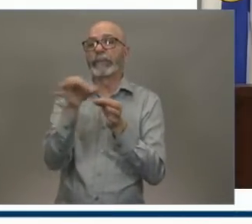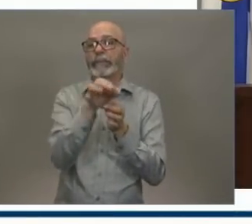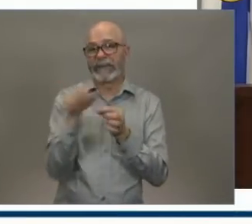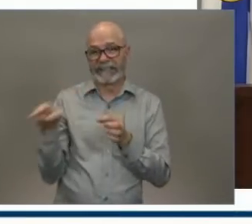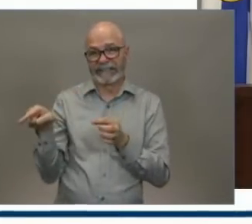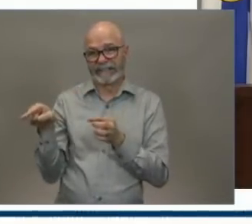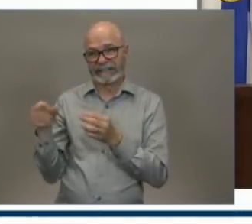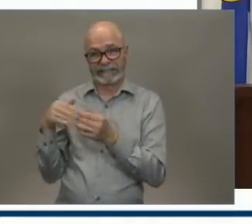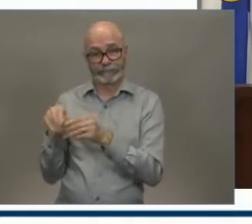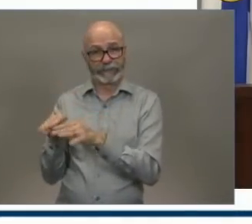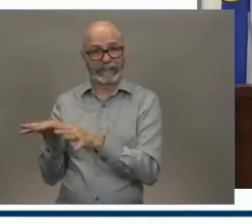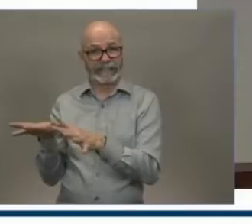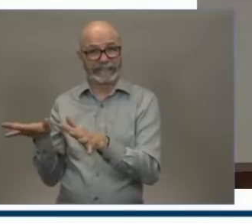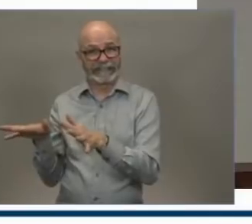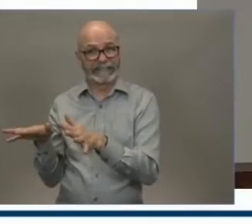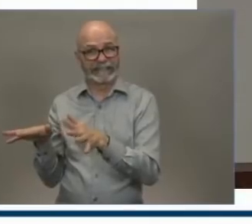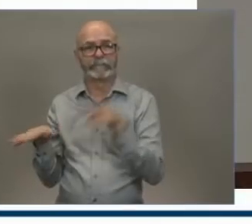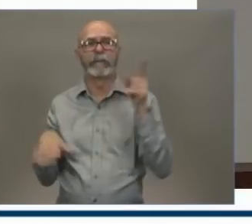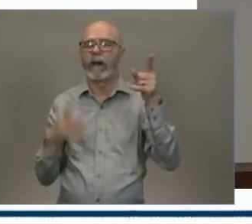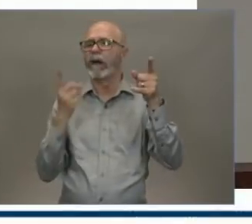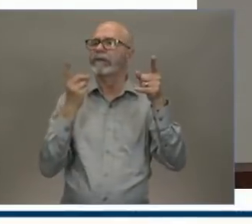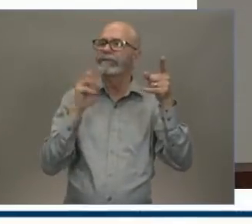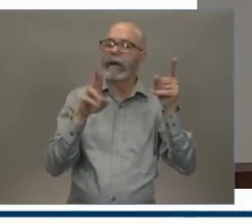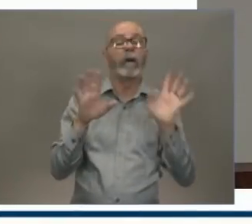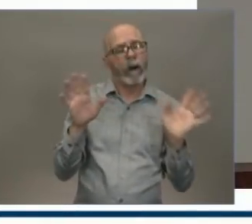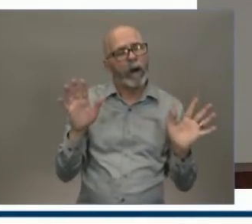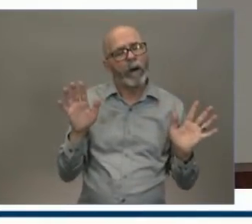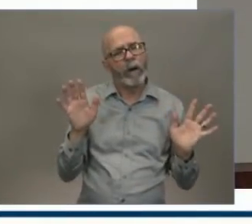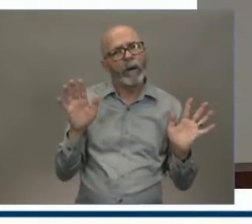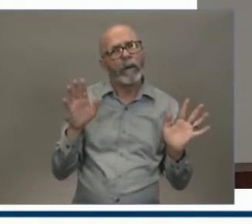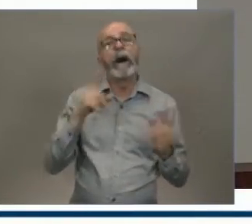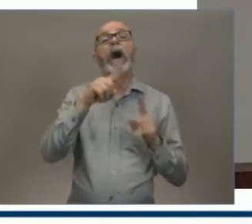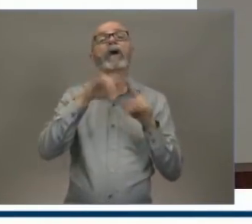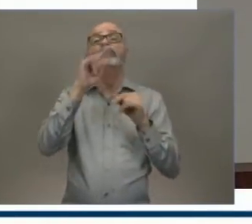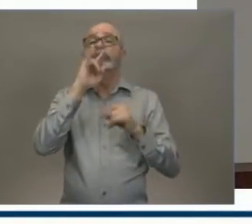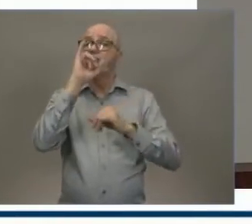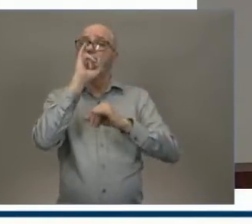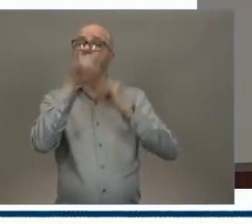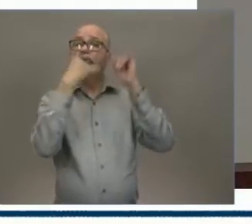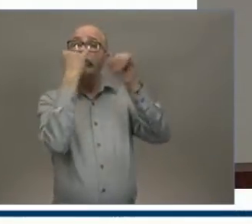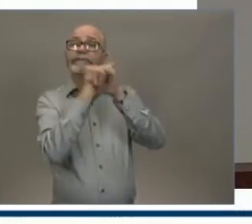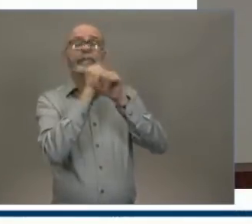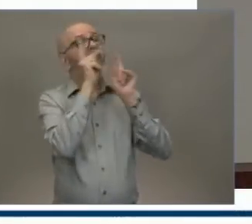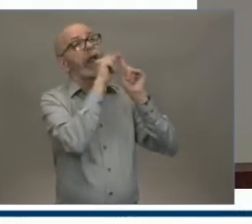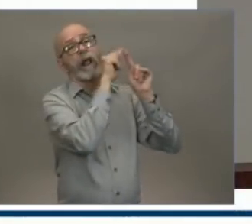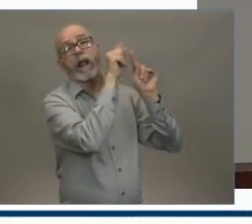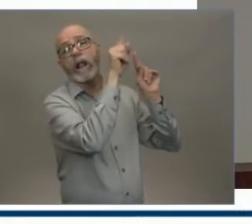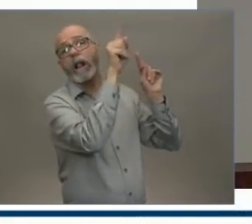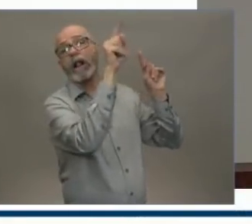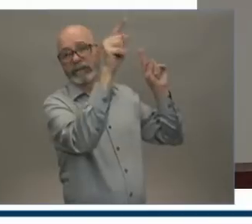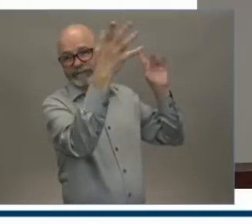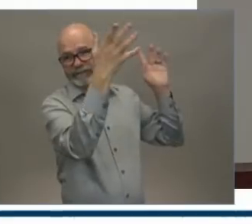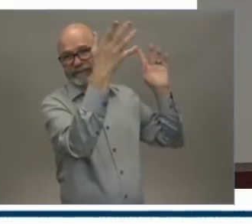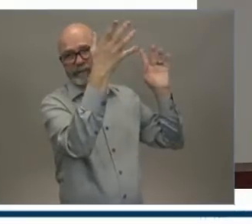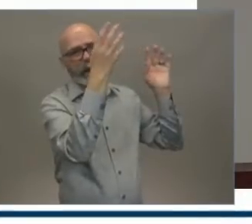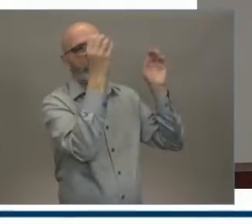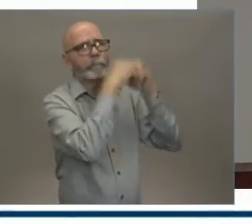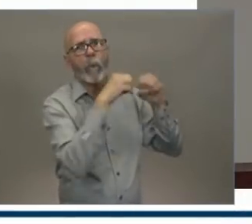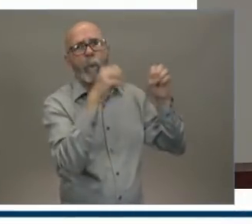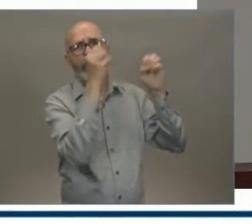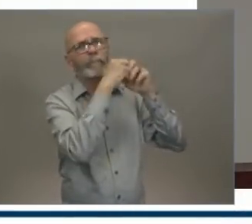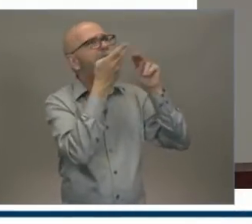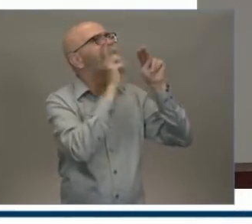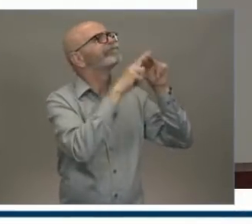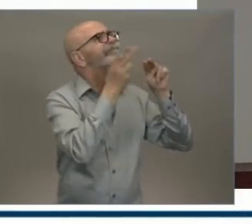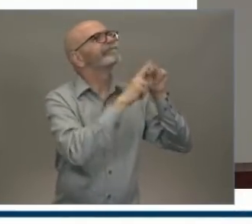Yeah, I mean, internationally, they're still looking at the evidence on increased virulence is based on